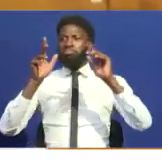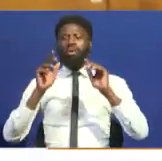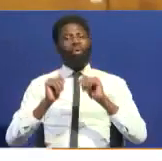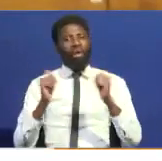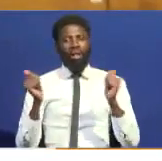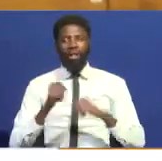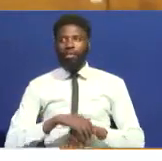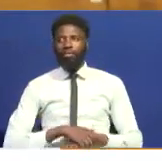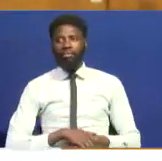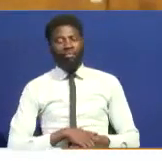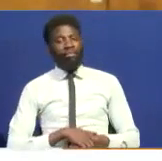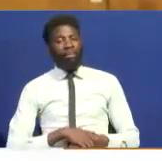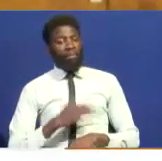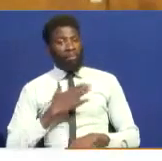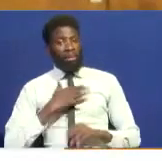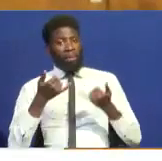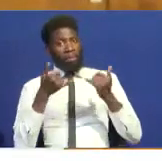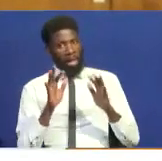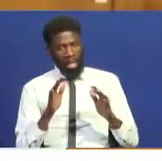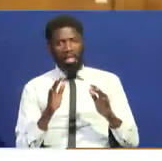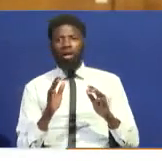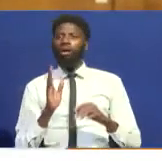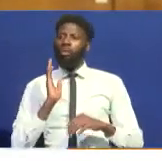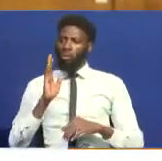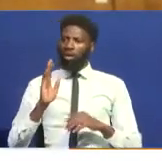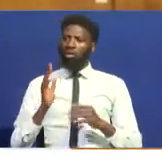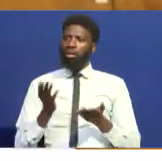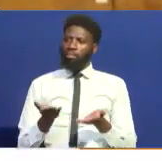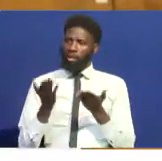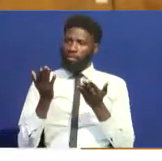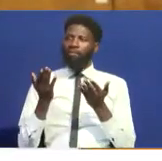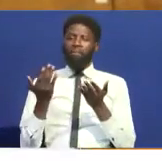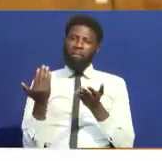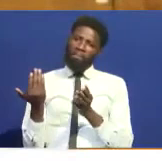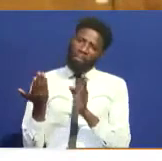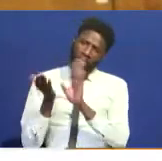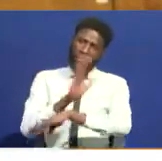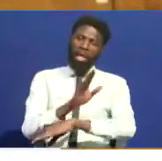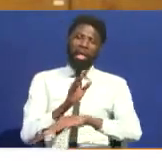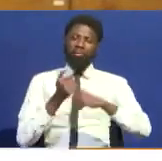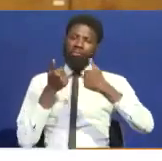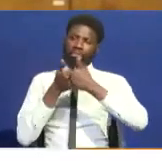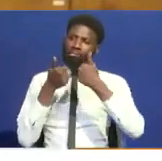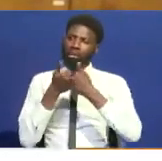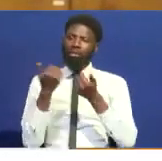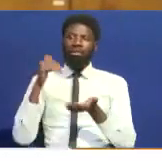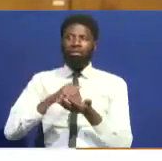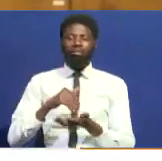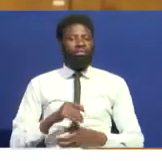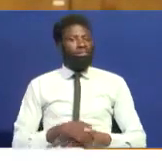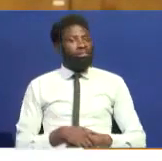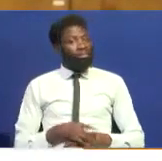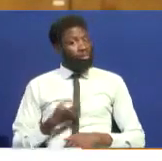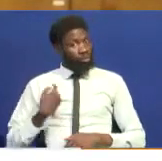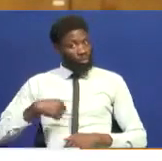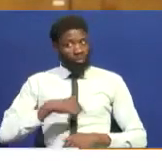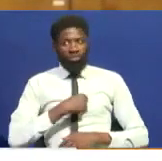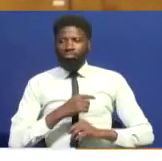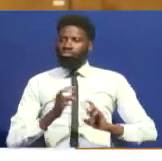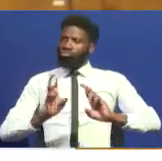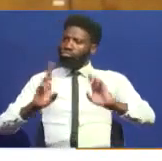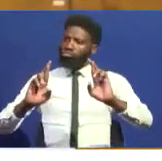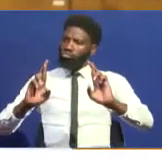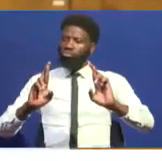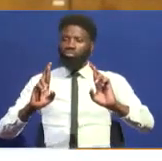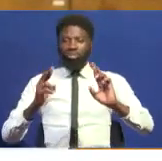recover properly for my players, and we'll have to come back and fight again. That's the beauty of best of three in the playoffs. We up to the task. Let's